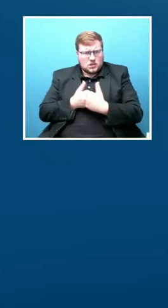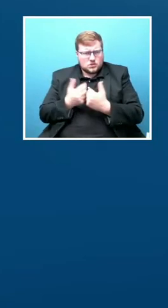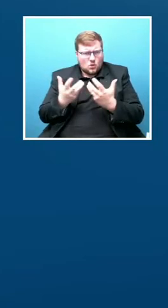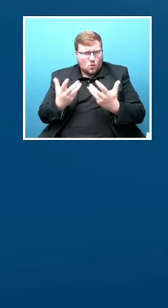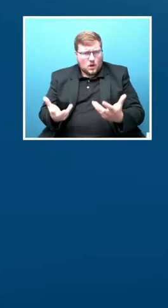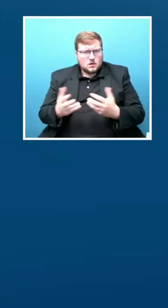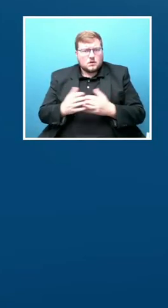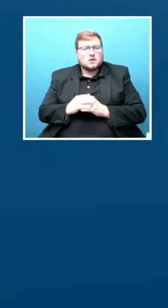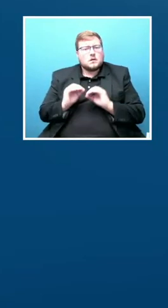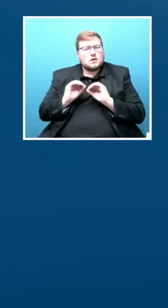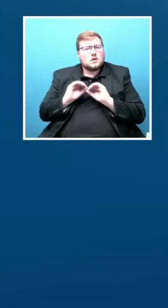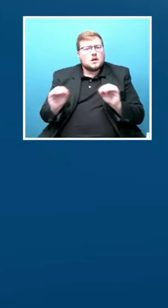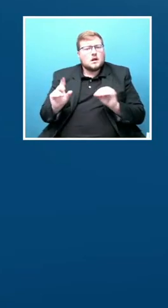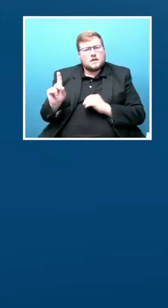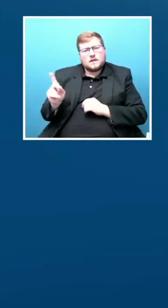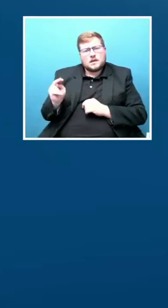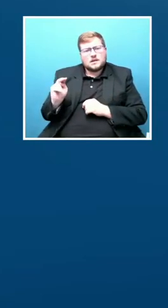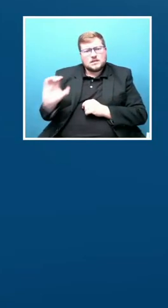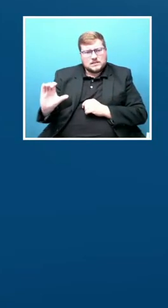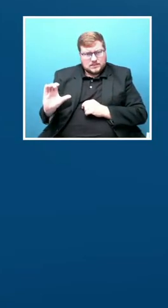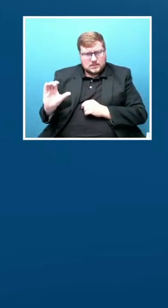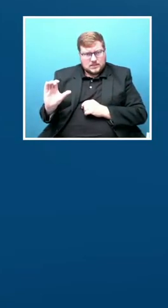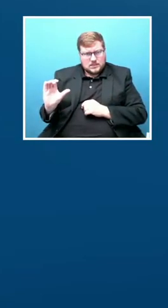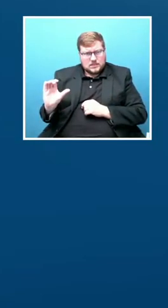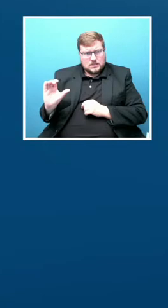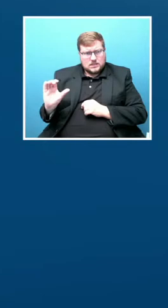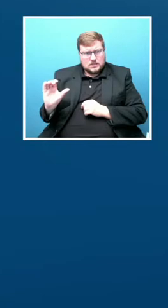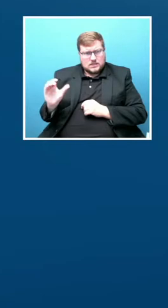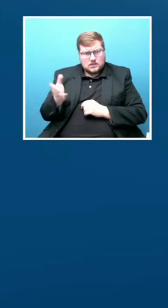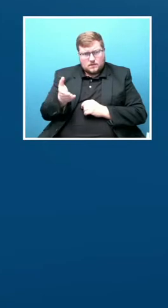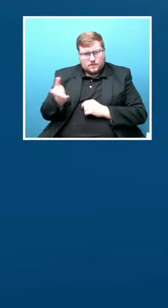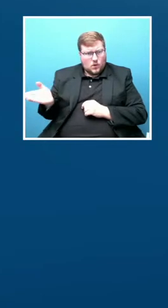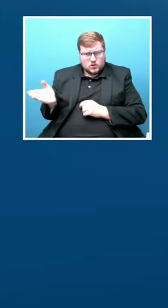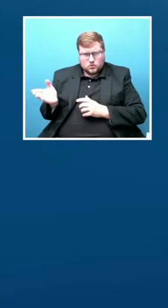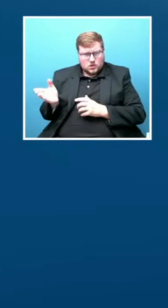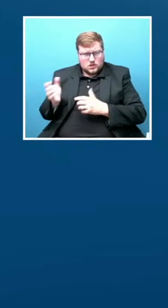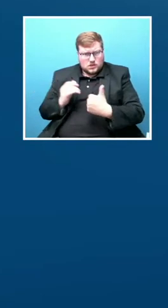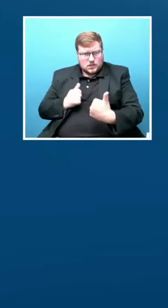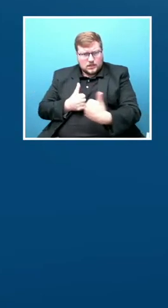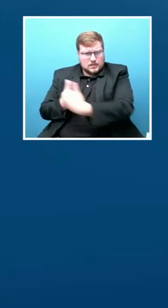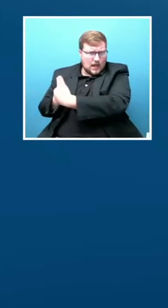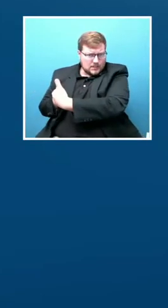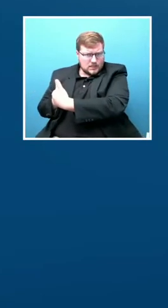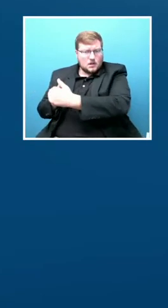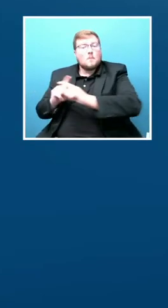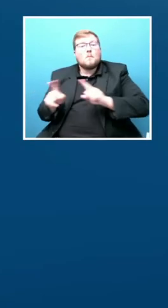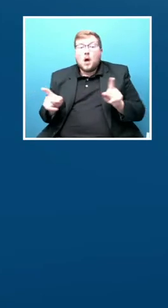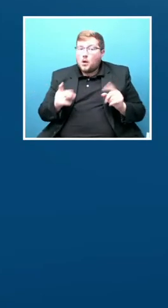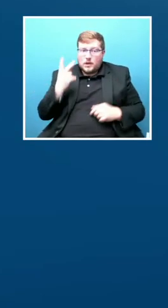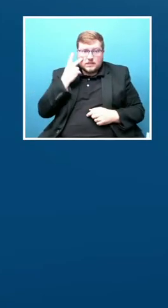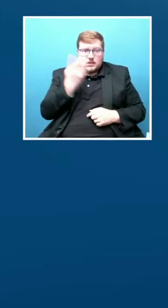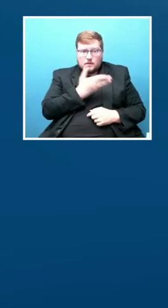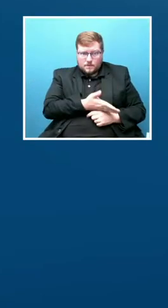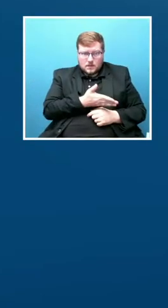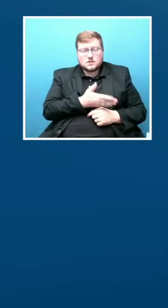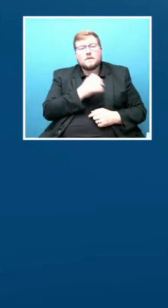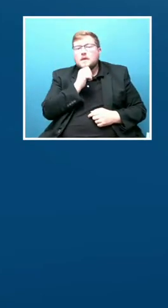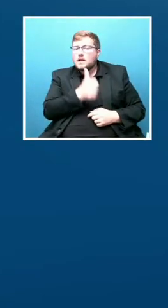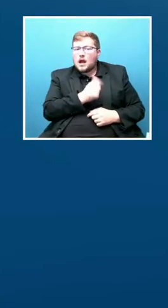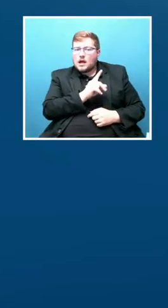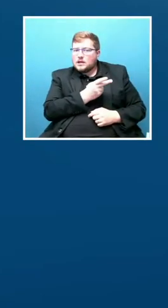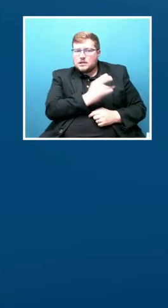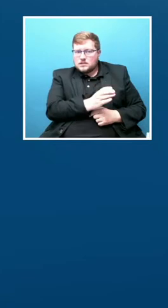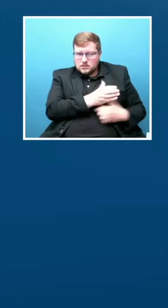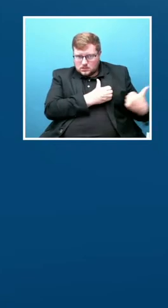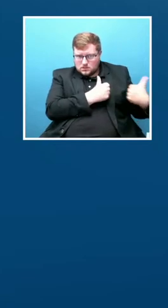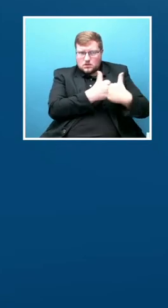the DNC seats were contested. But as has been pointed out, the other non-DNC seats